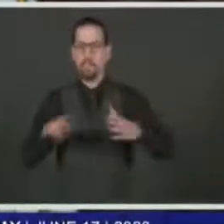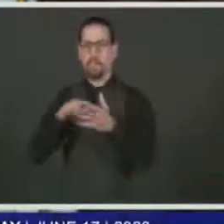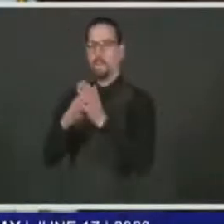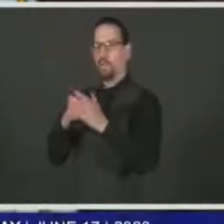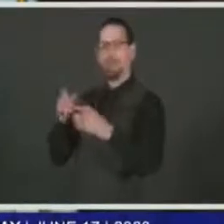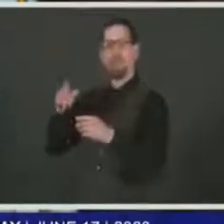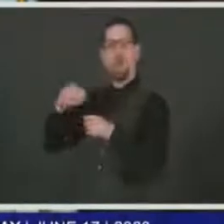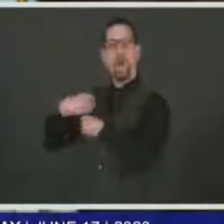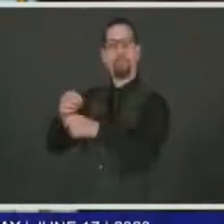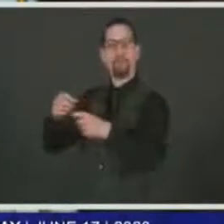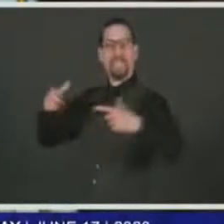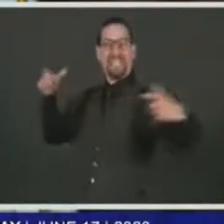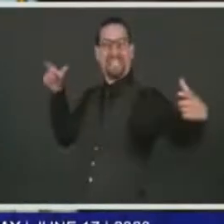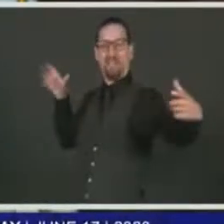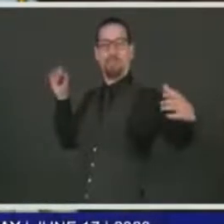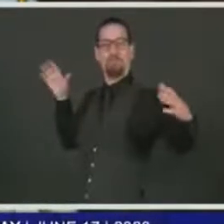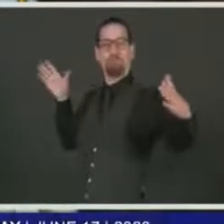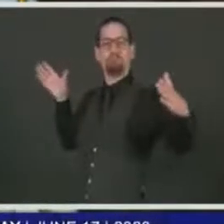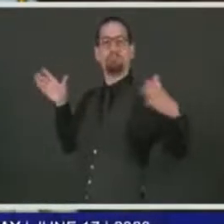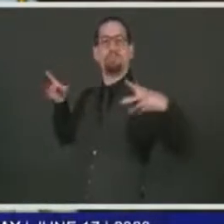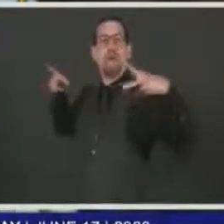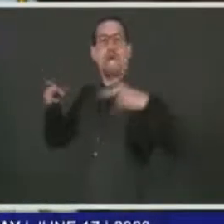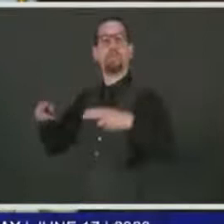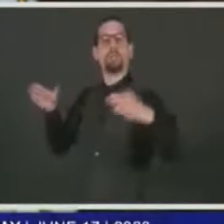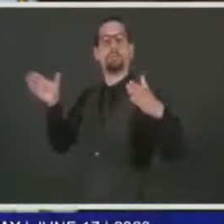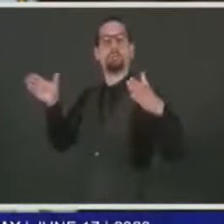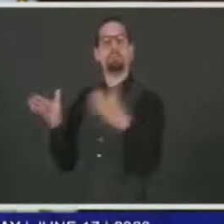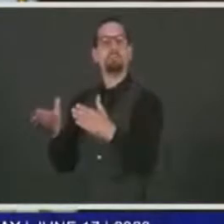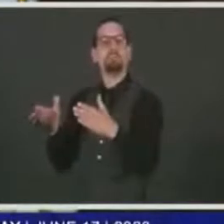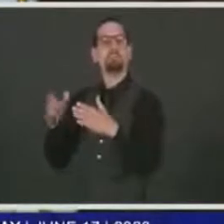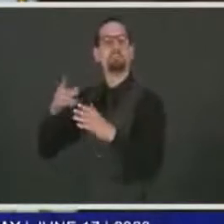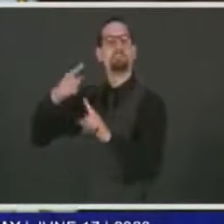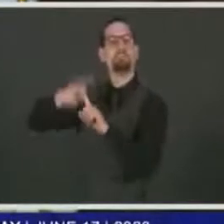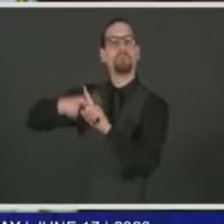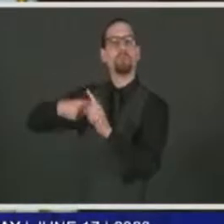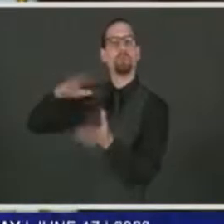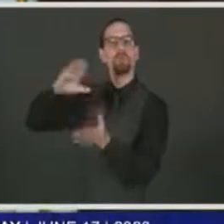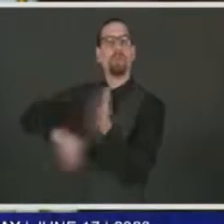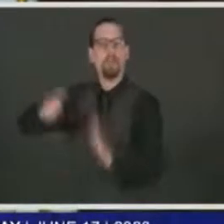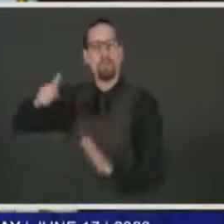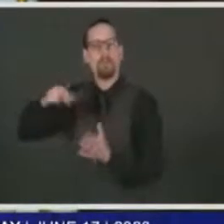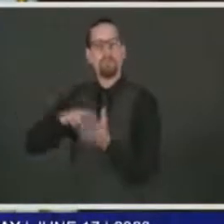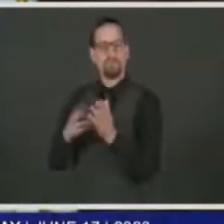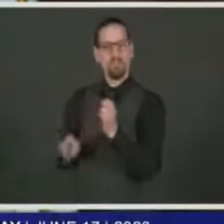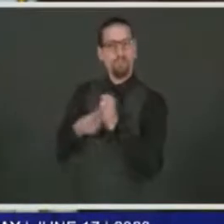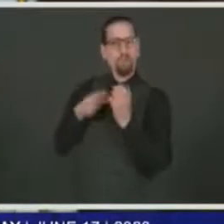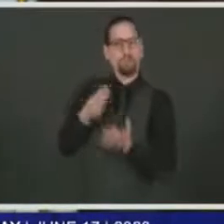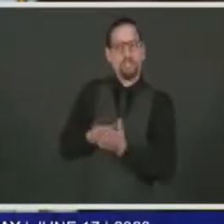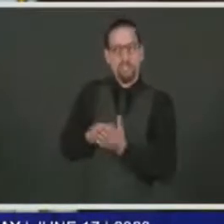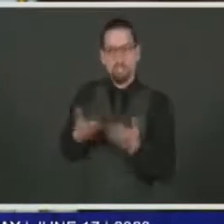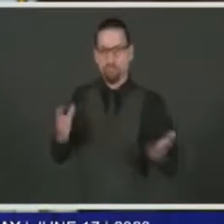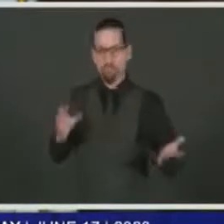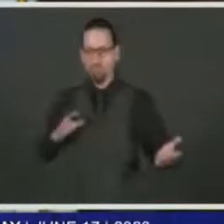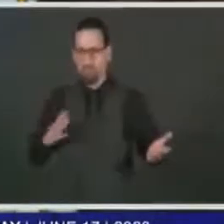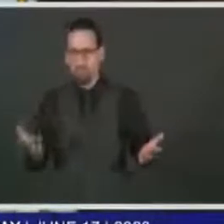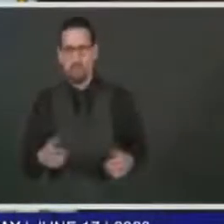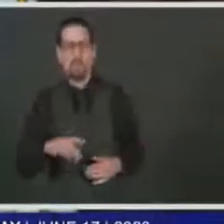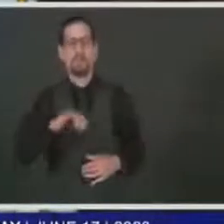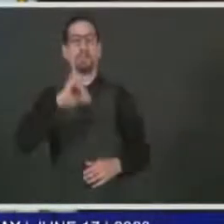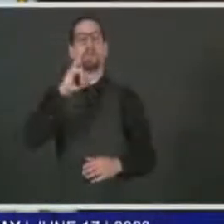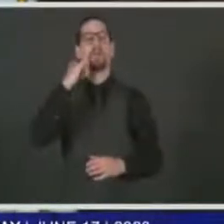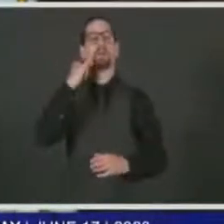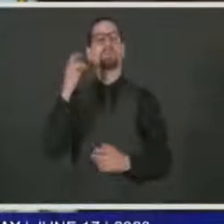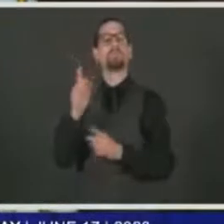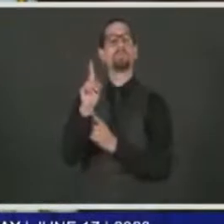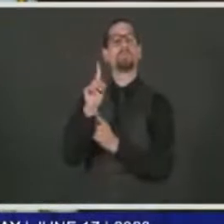will be relief to some of you. You know, we've been operating very well by appointment only. Lots of people have